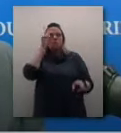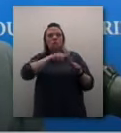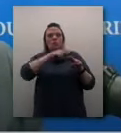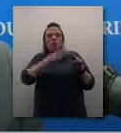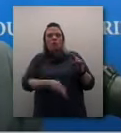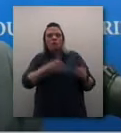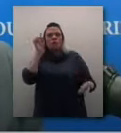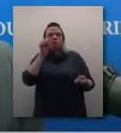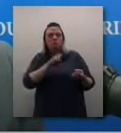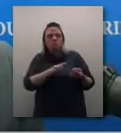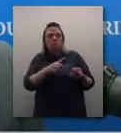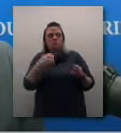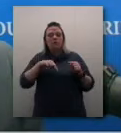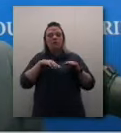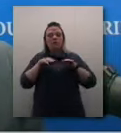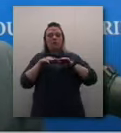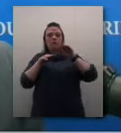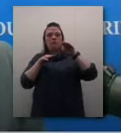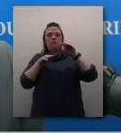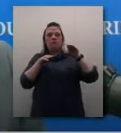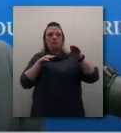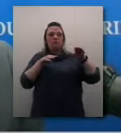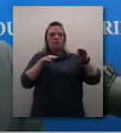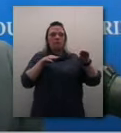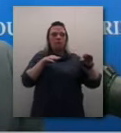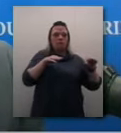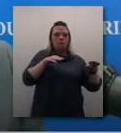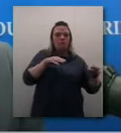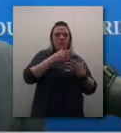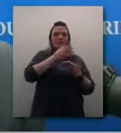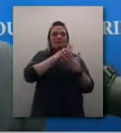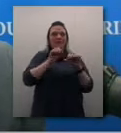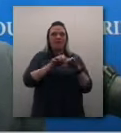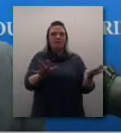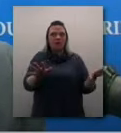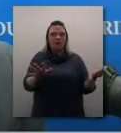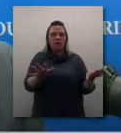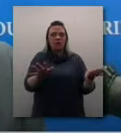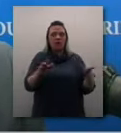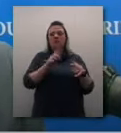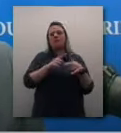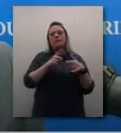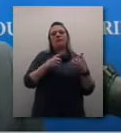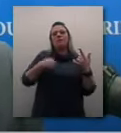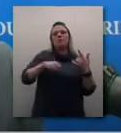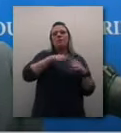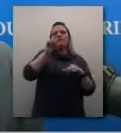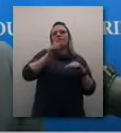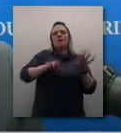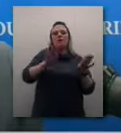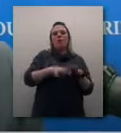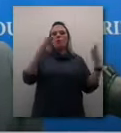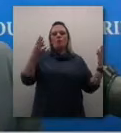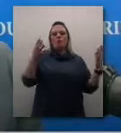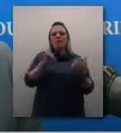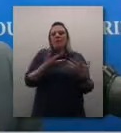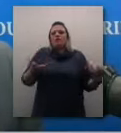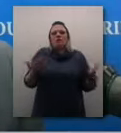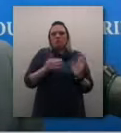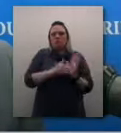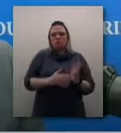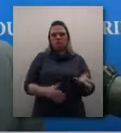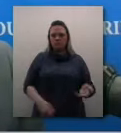we've flattened the curve and we've reduced the spread, we've not reached a point where we feel we can just open up our region